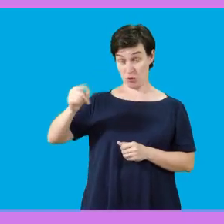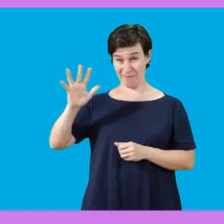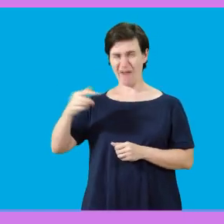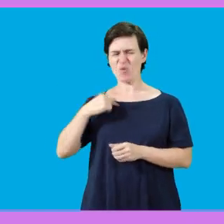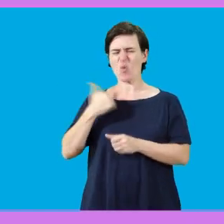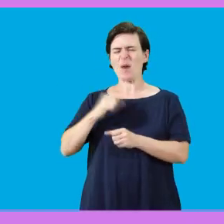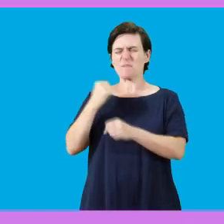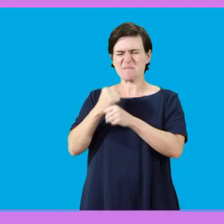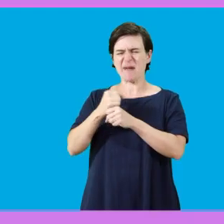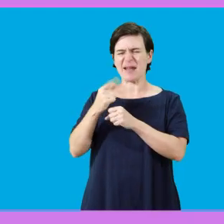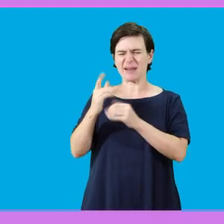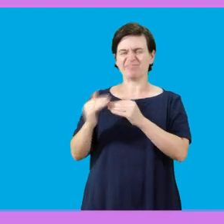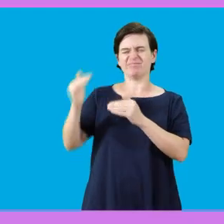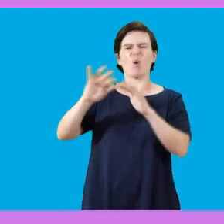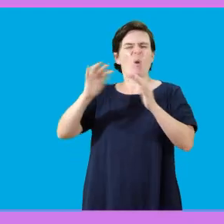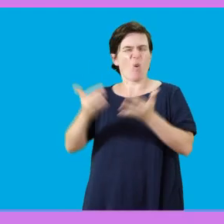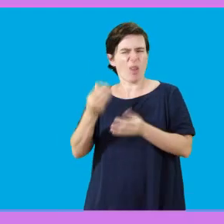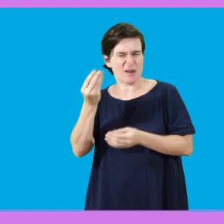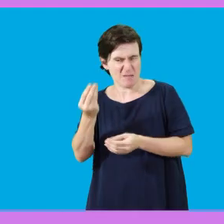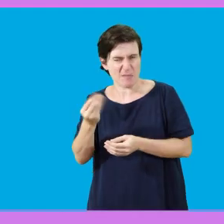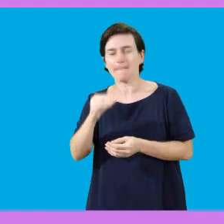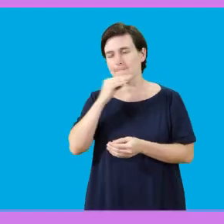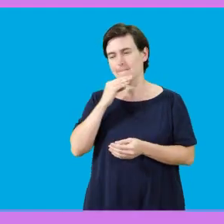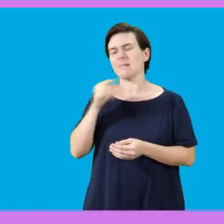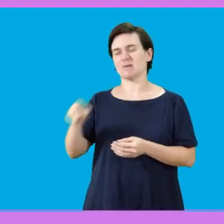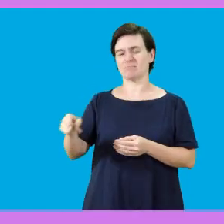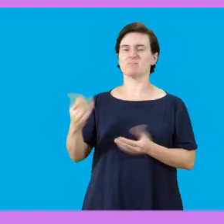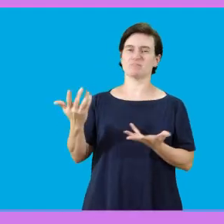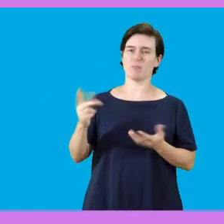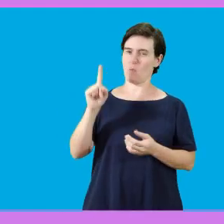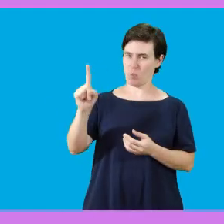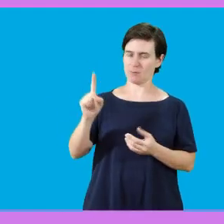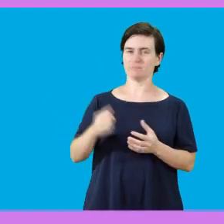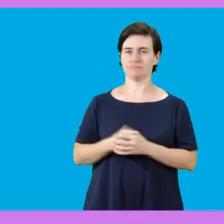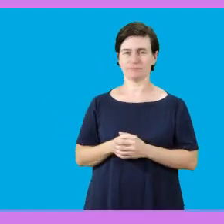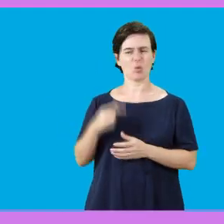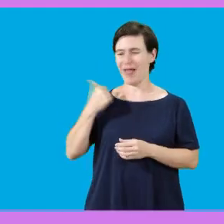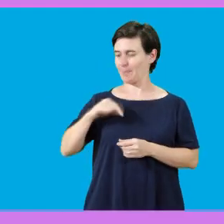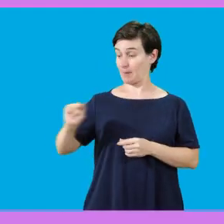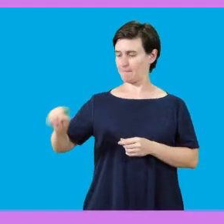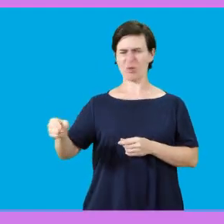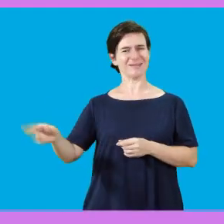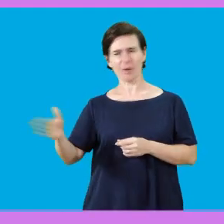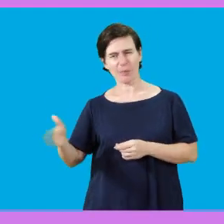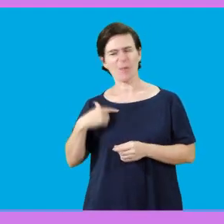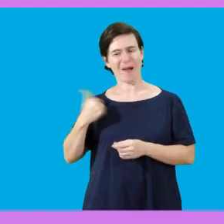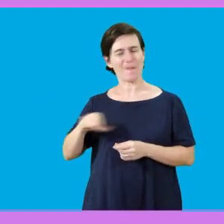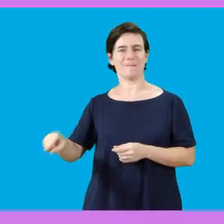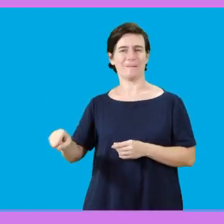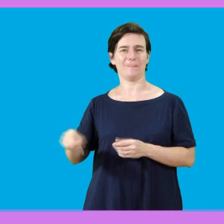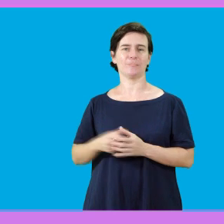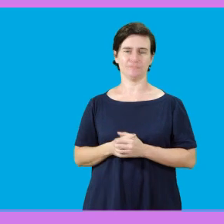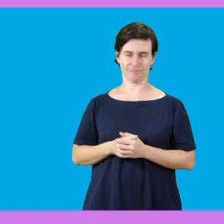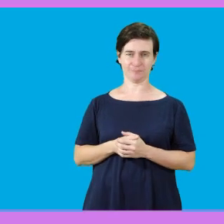a whole number, it is actually 1 because there's only one decimal point and we want it as a whole number without any decimal points. So we